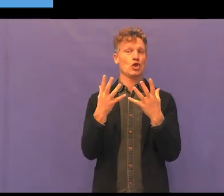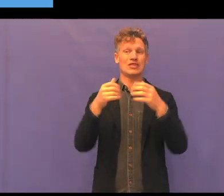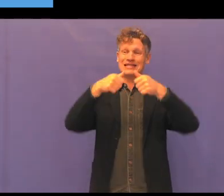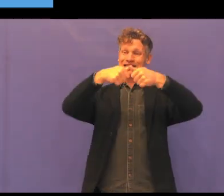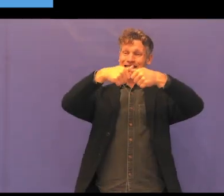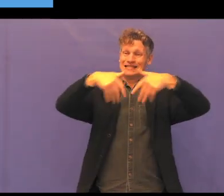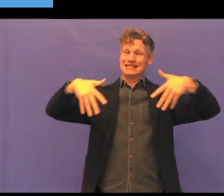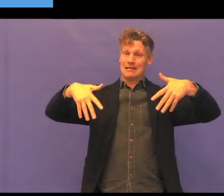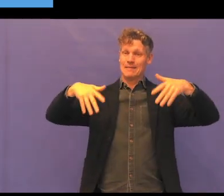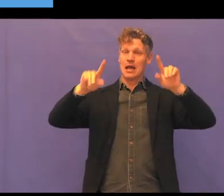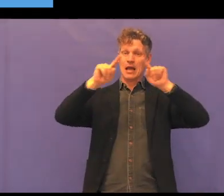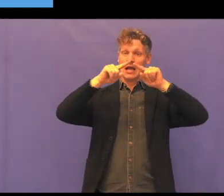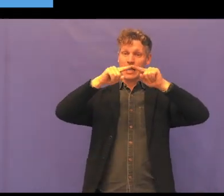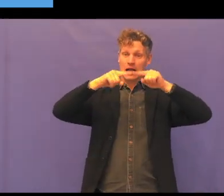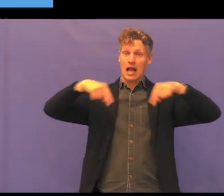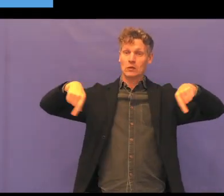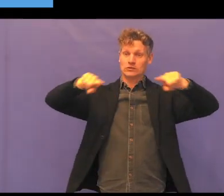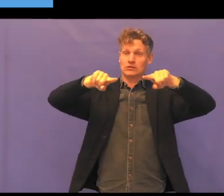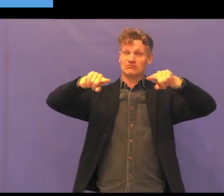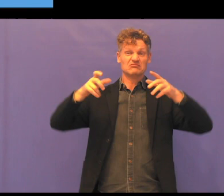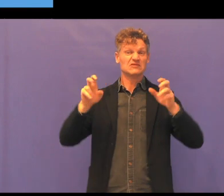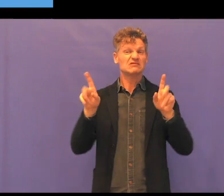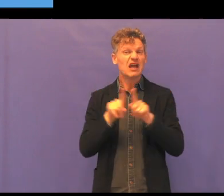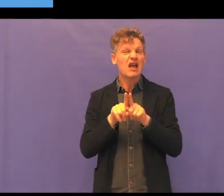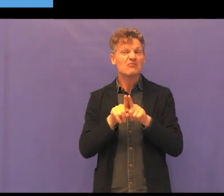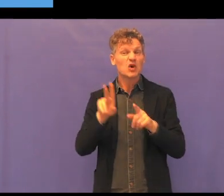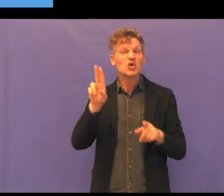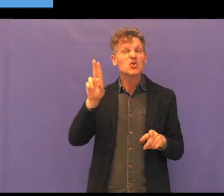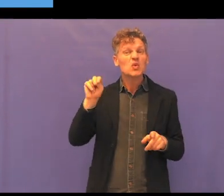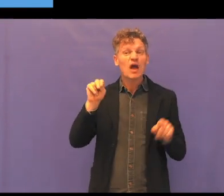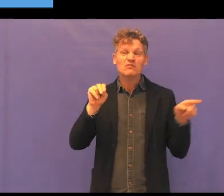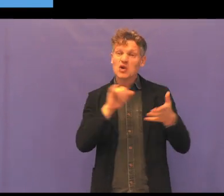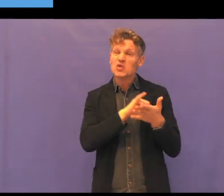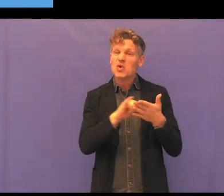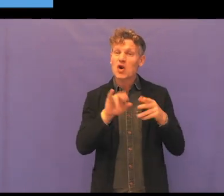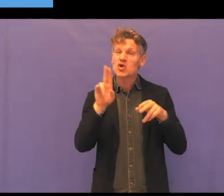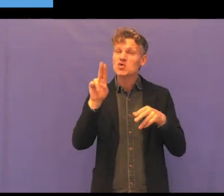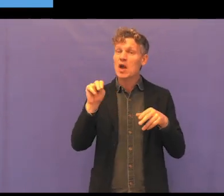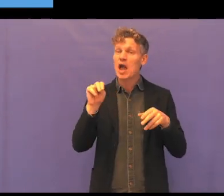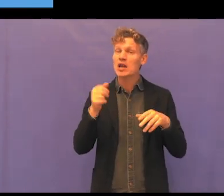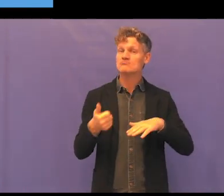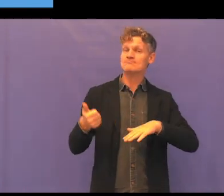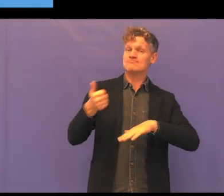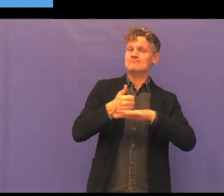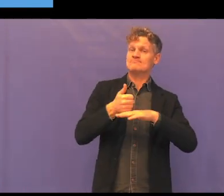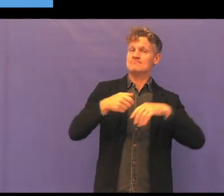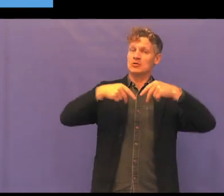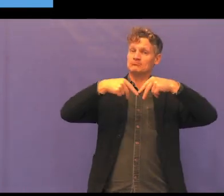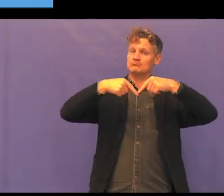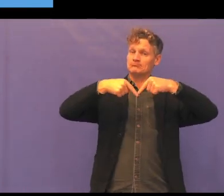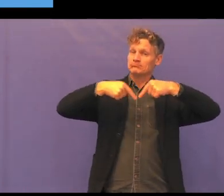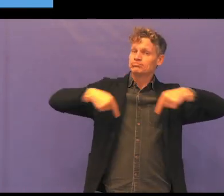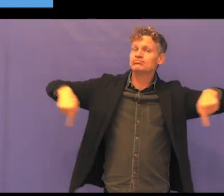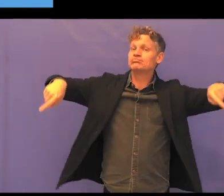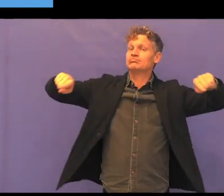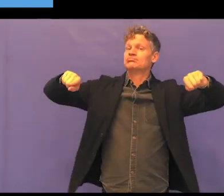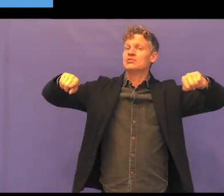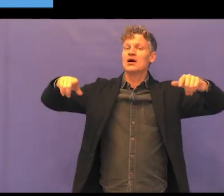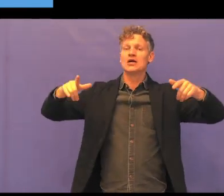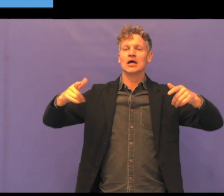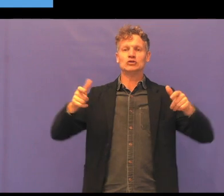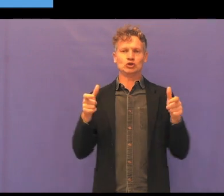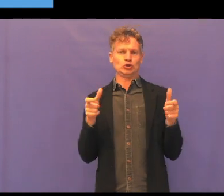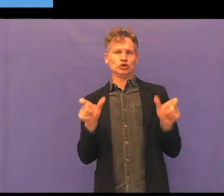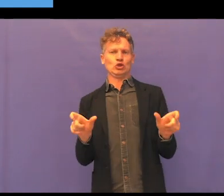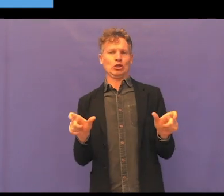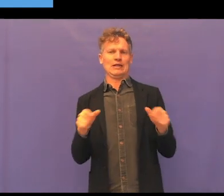an eco-regional assembly, which would have 15 different regions that would correspond to the main eco-biomes